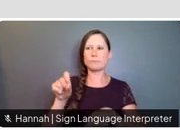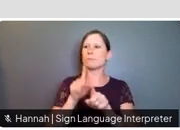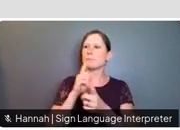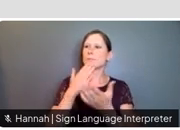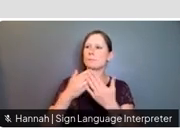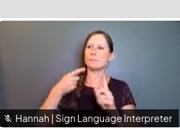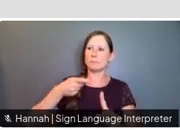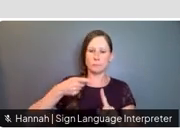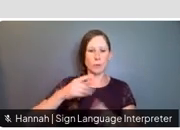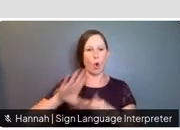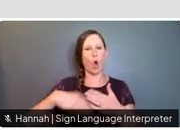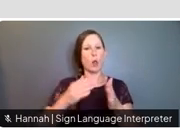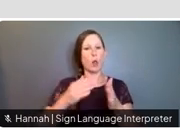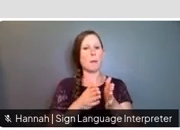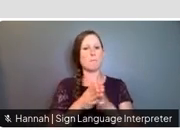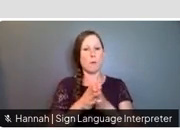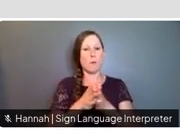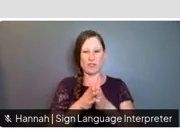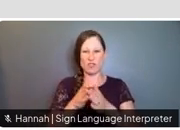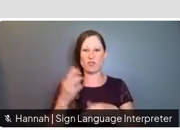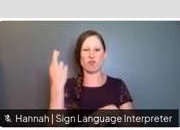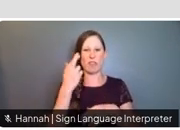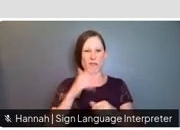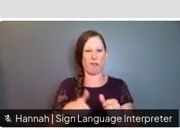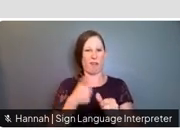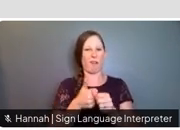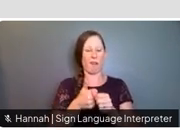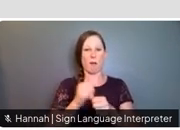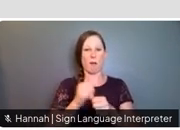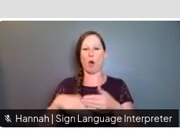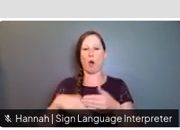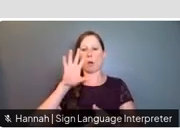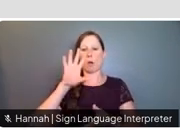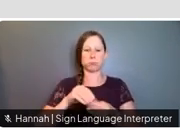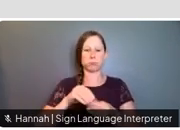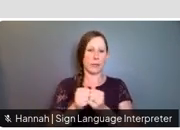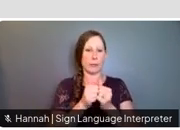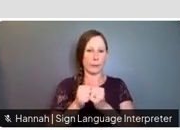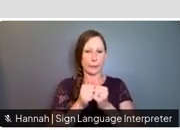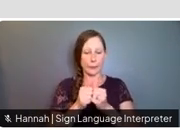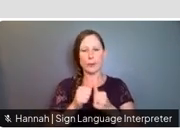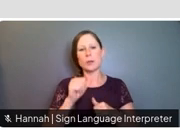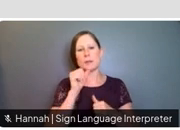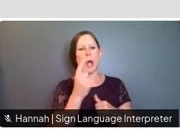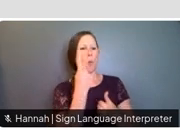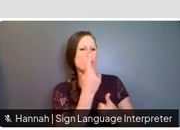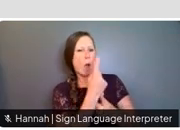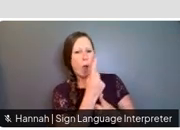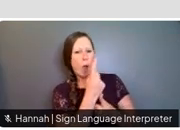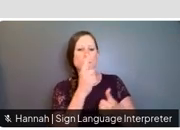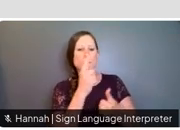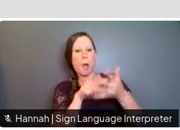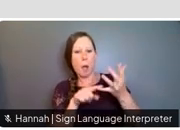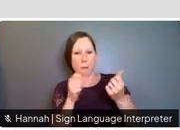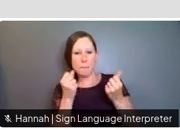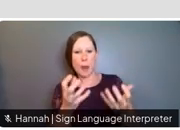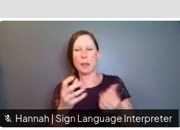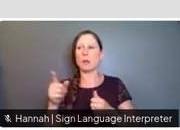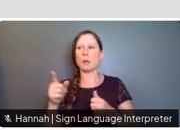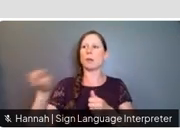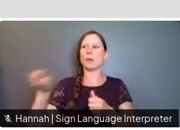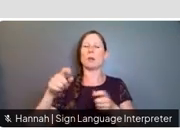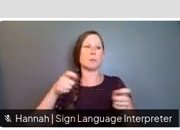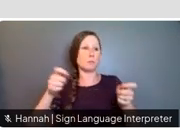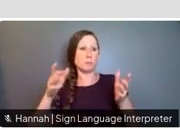these motivations play together, right? None of them are made in isolation. Management's considering their own motivations, the pressure from their stockholders,